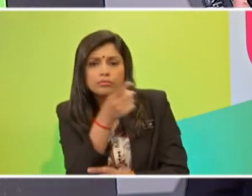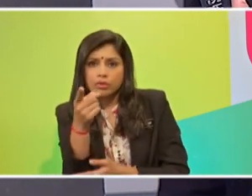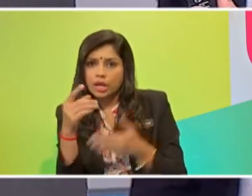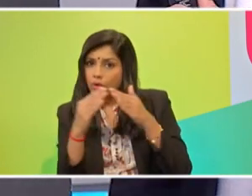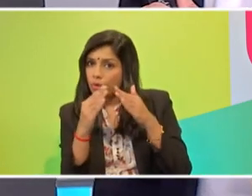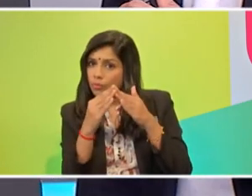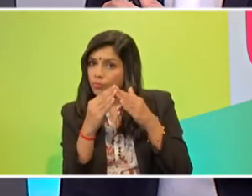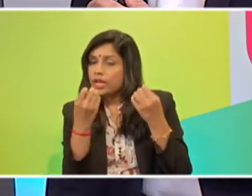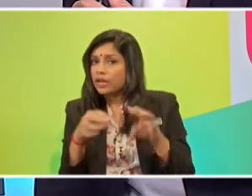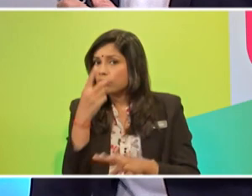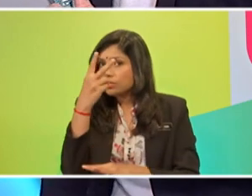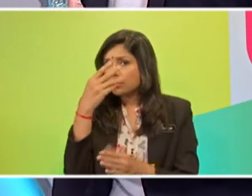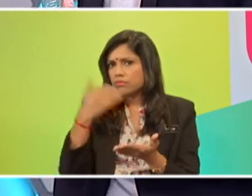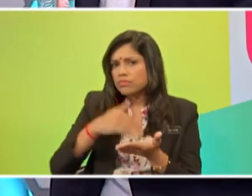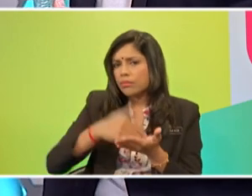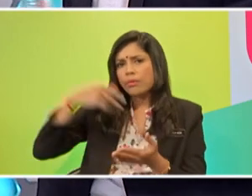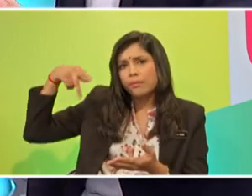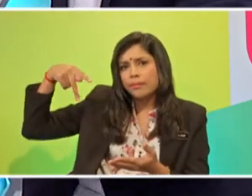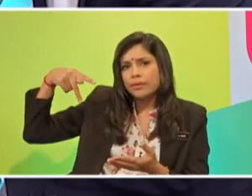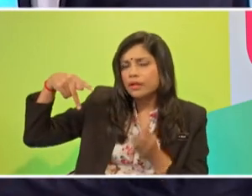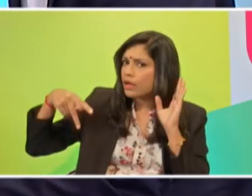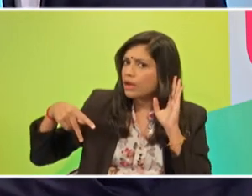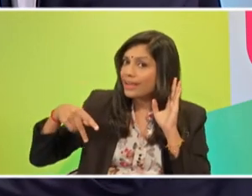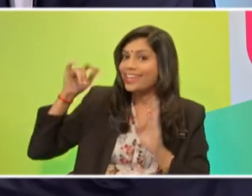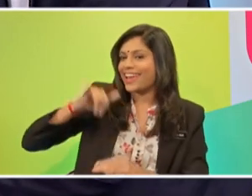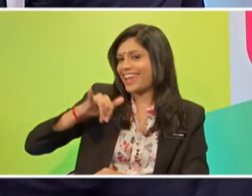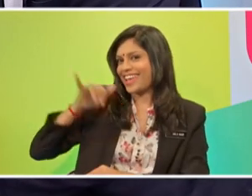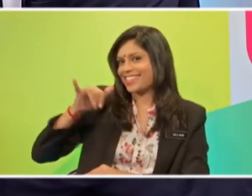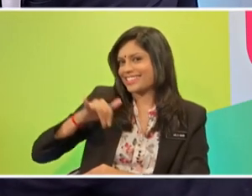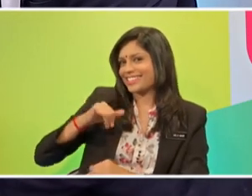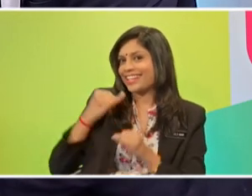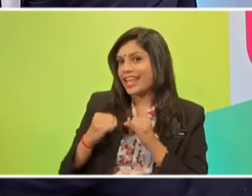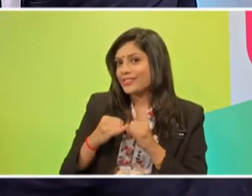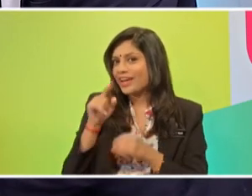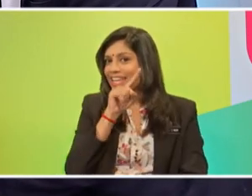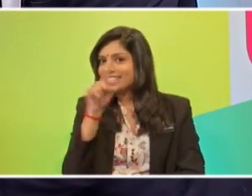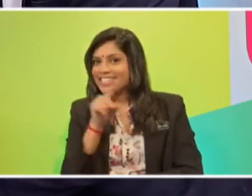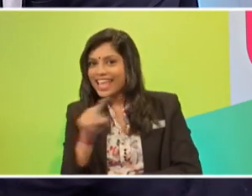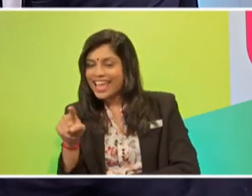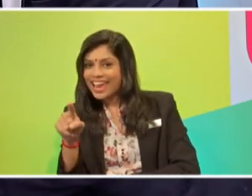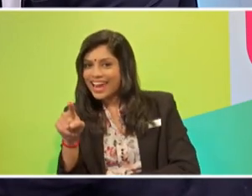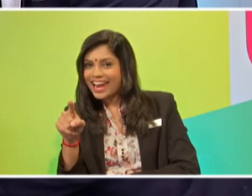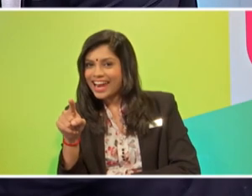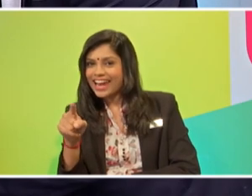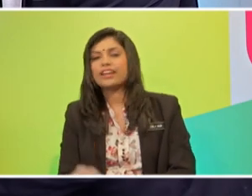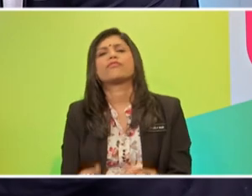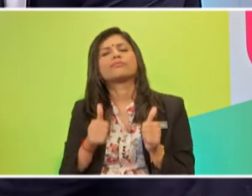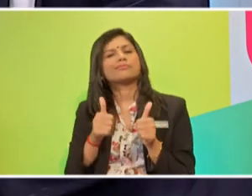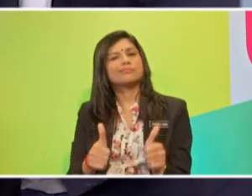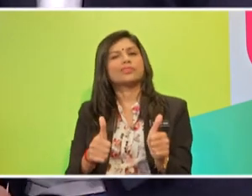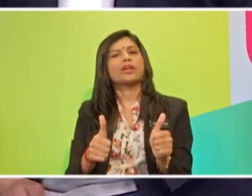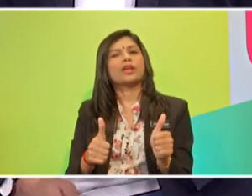there's one more? Yes, there is. Z. Very good. Thank you, children, for